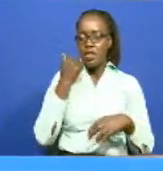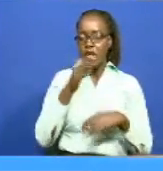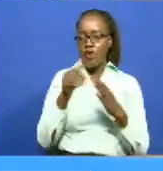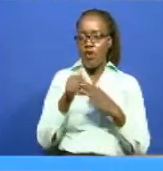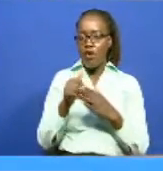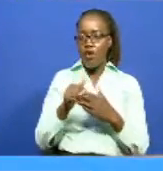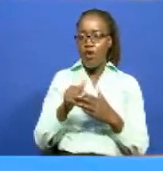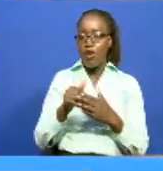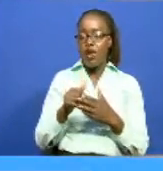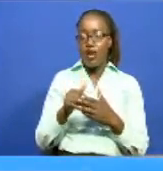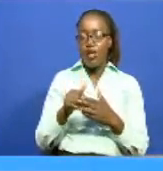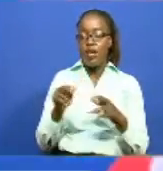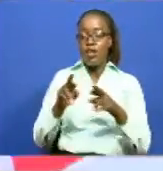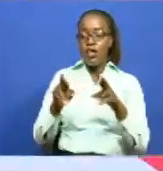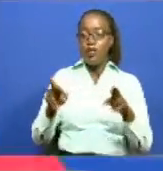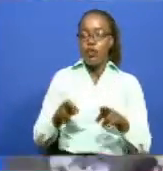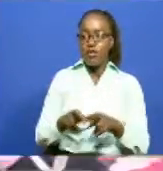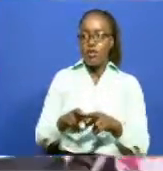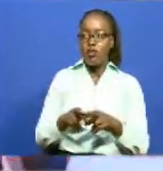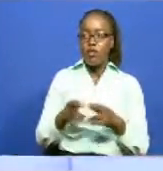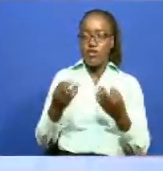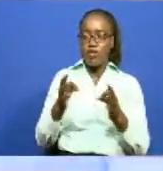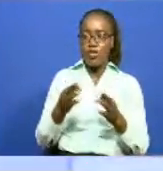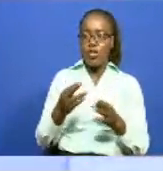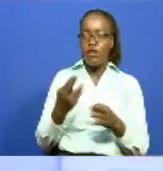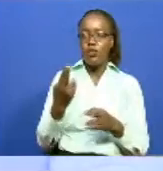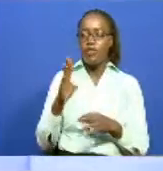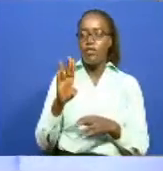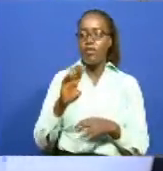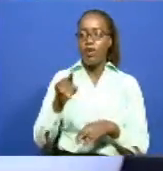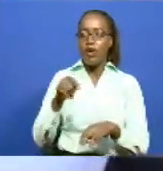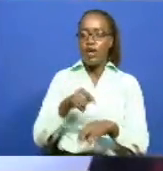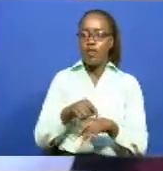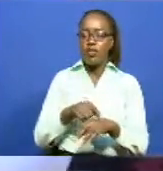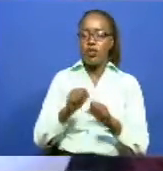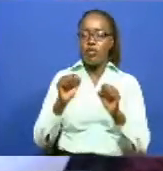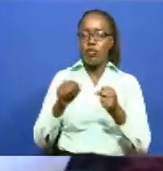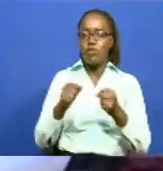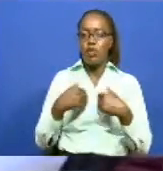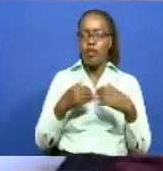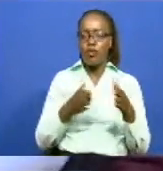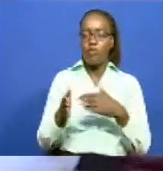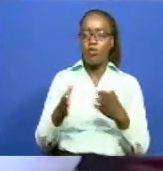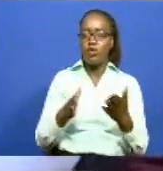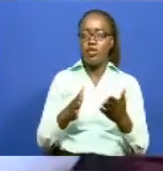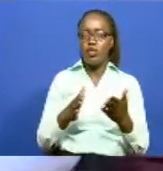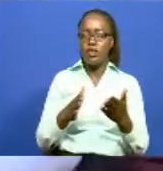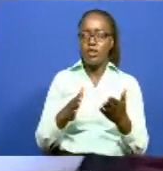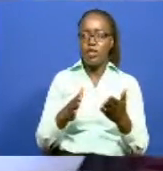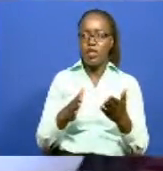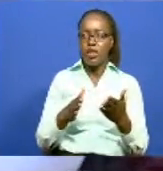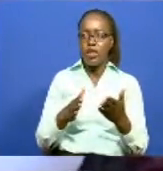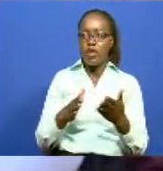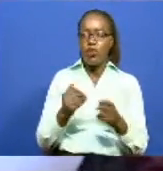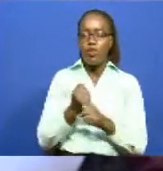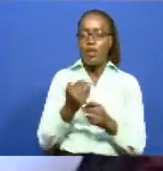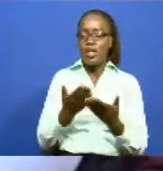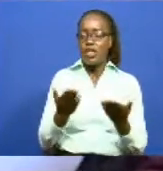for COVID. If we can do that within 24 hours, is there a possibility that we could have the opportunity to do that to all our healthcare